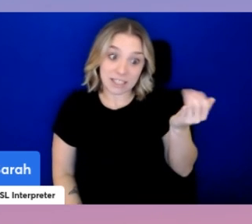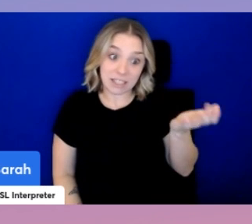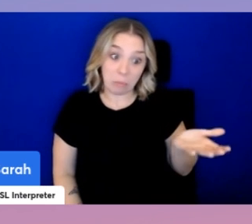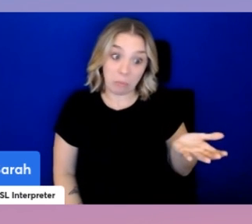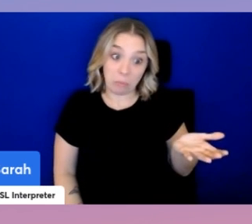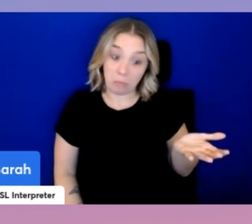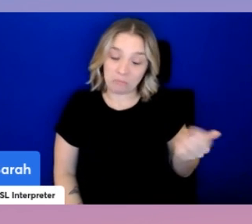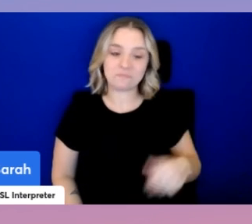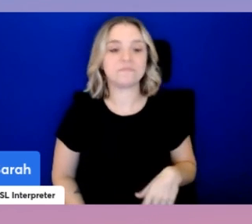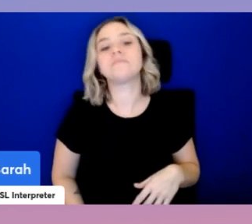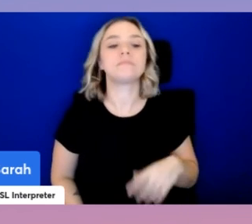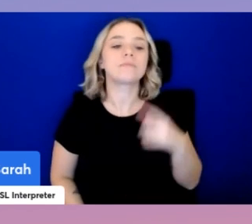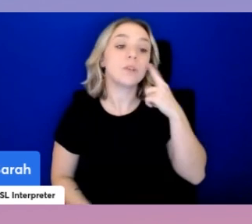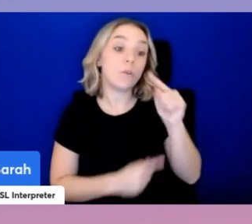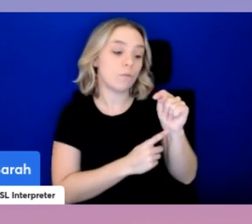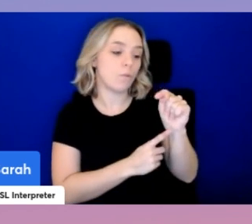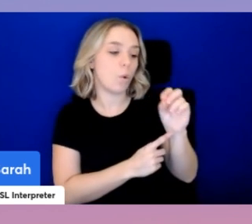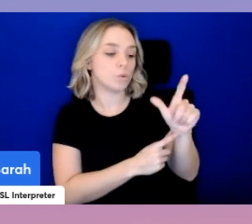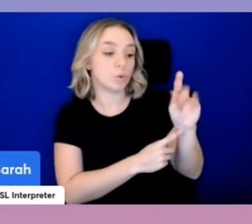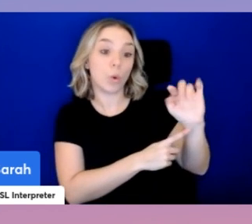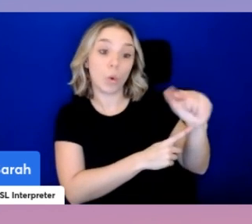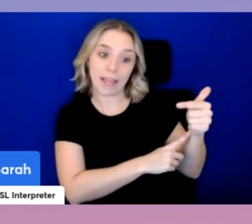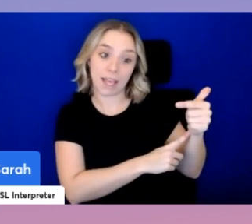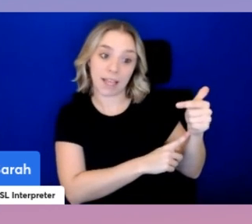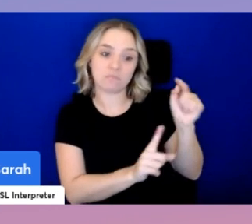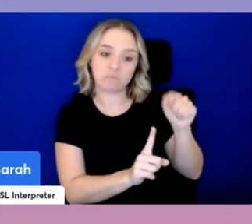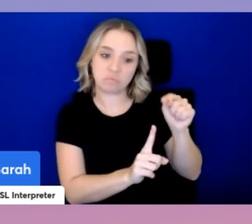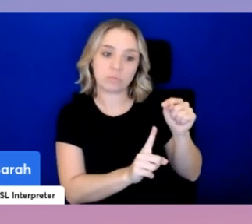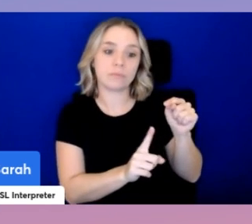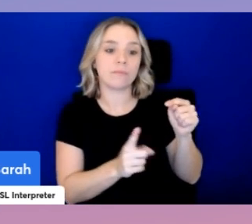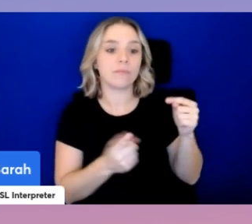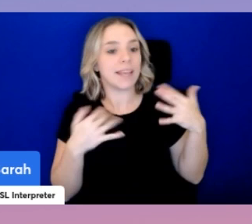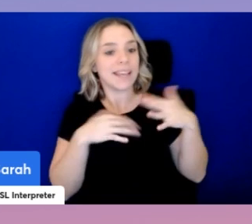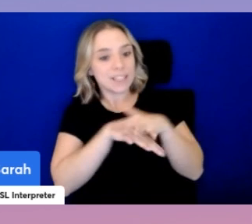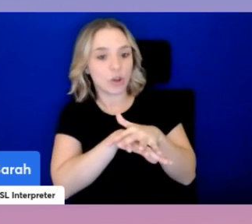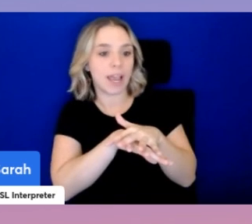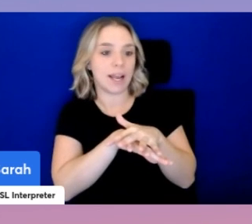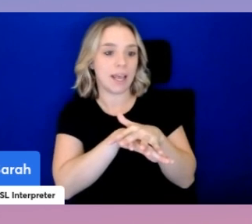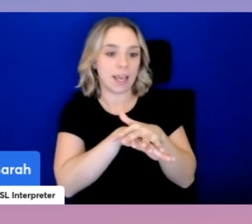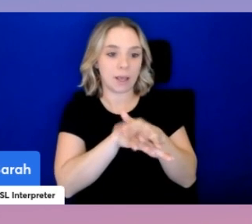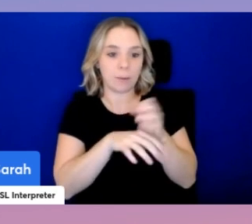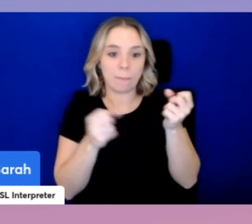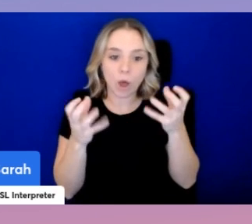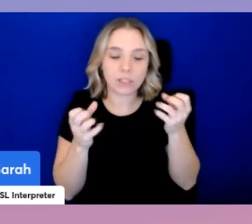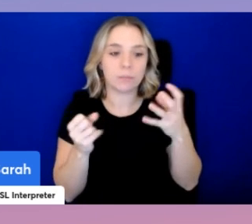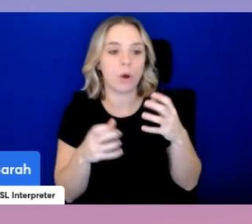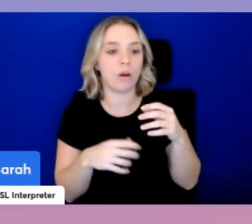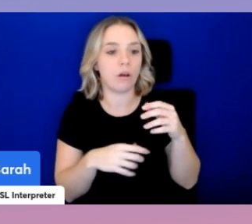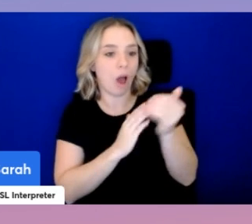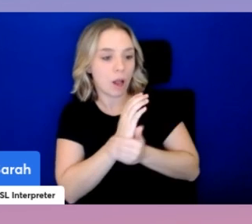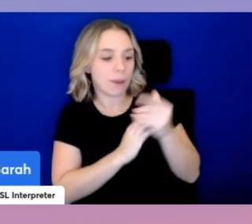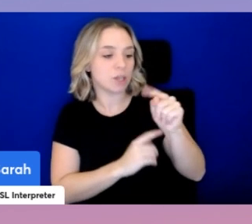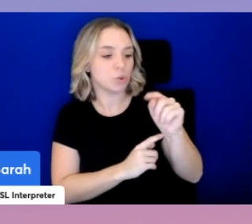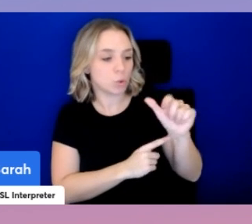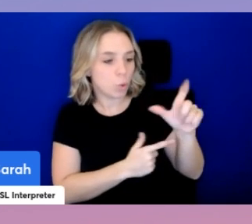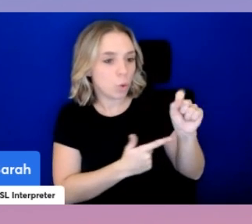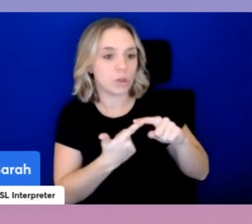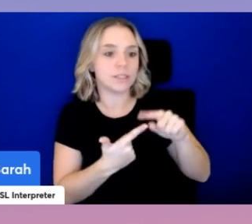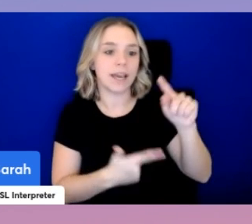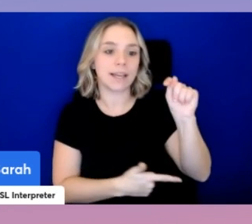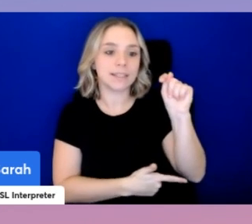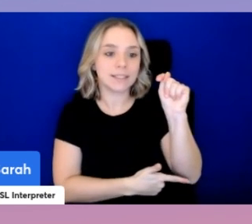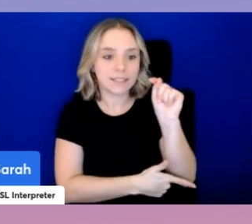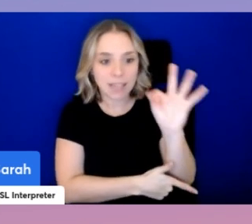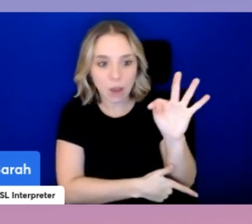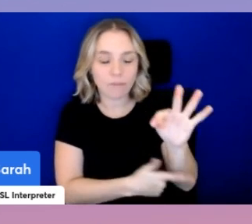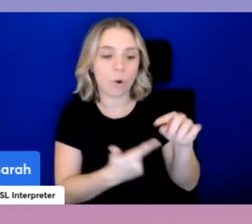the tooling part, integrating and mastering multiple automation tools like Terraform, Ansible, and GitHub